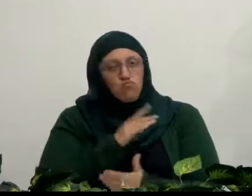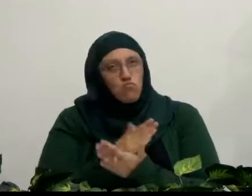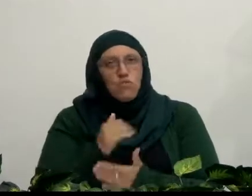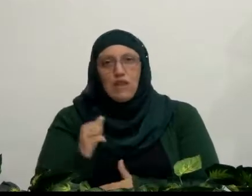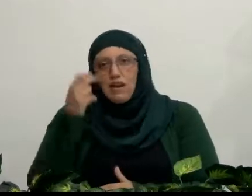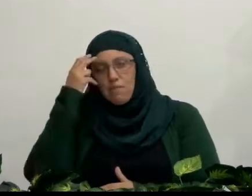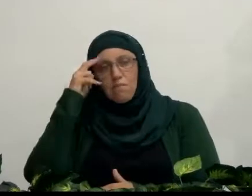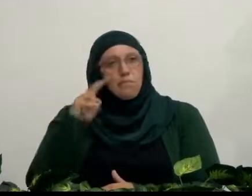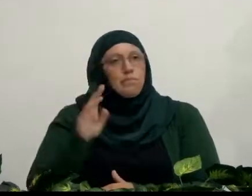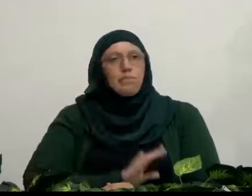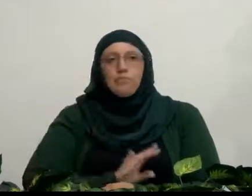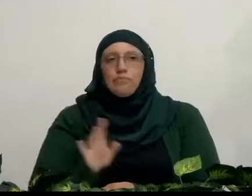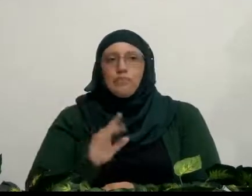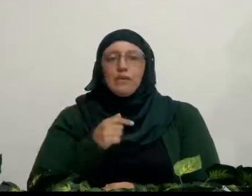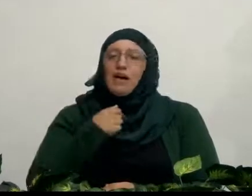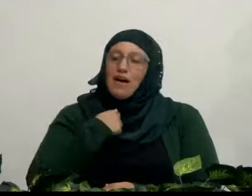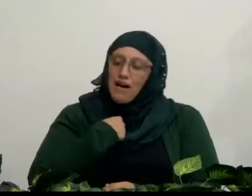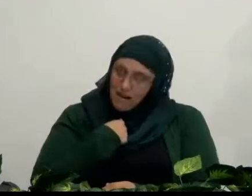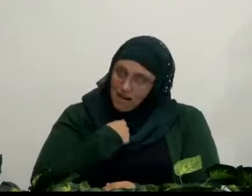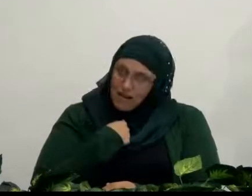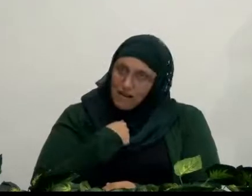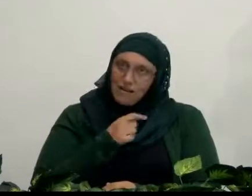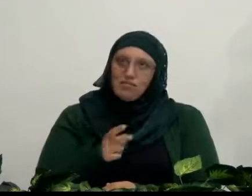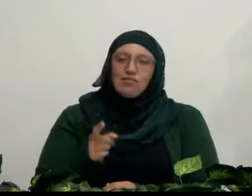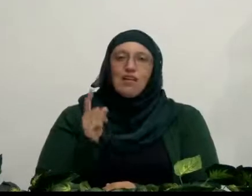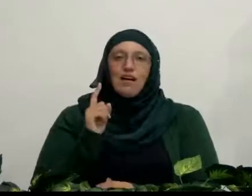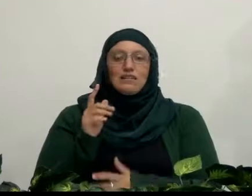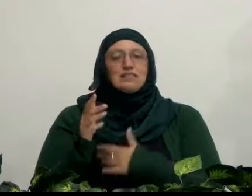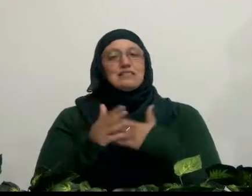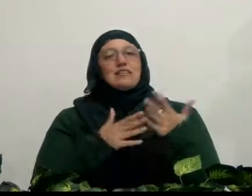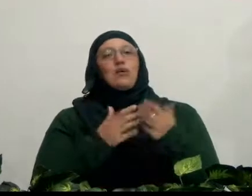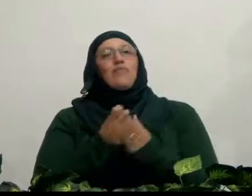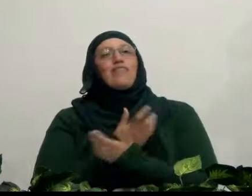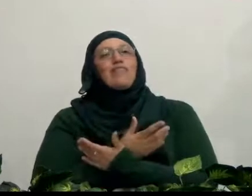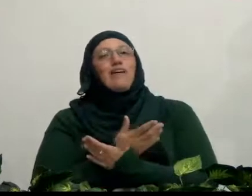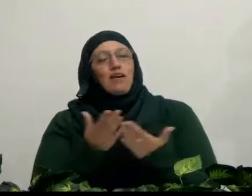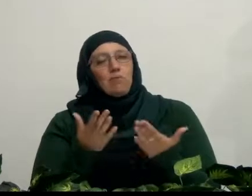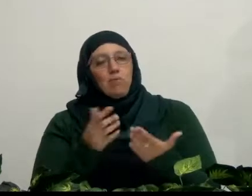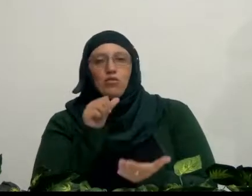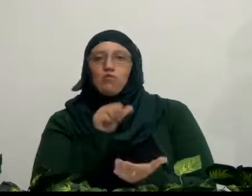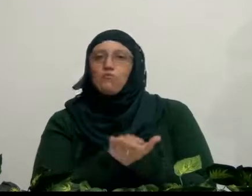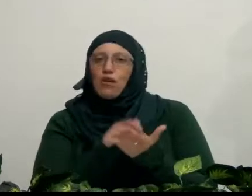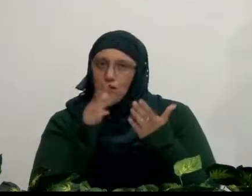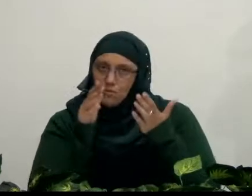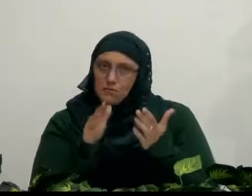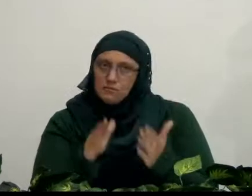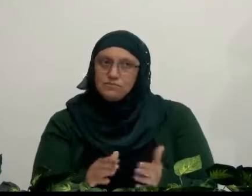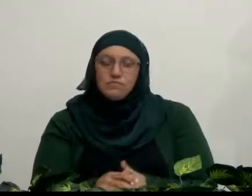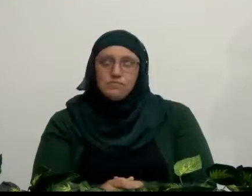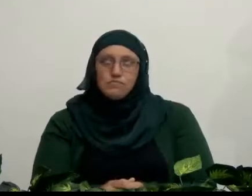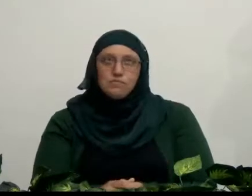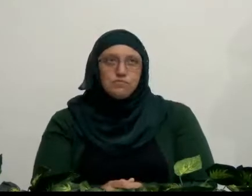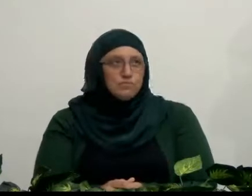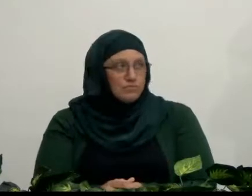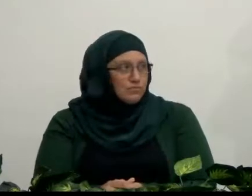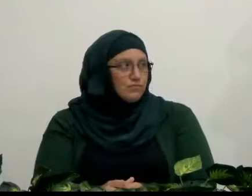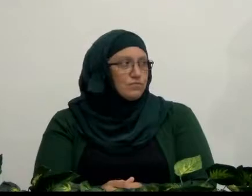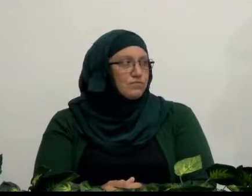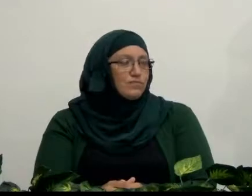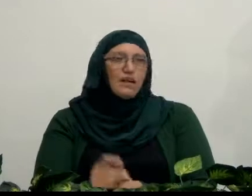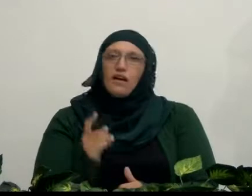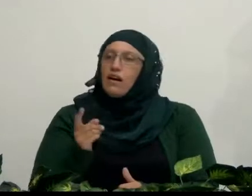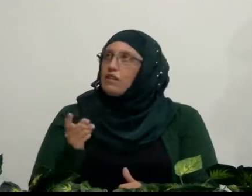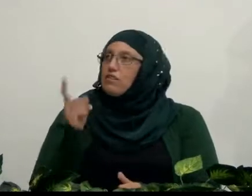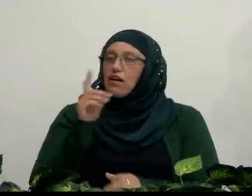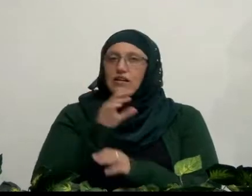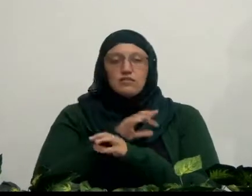are, but Allah, dealt with them honorably. After all, Allah is not pleased